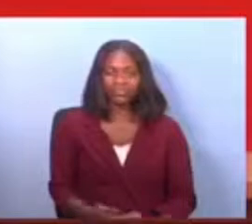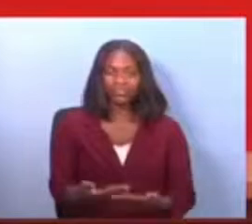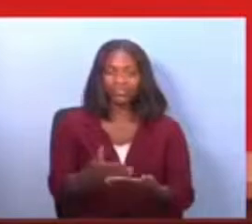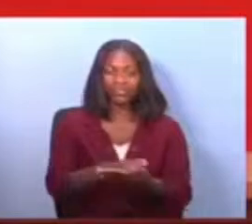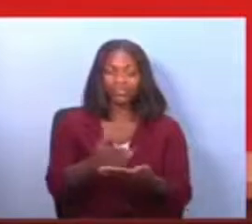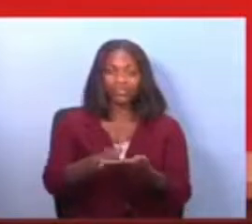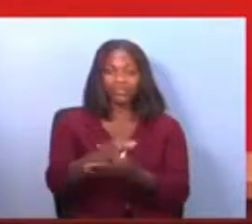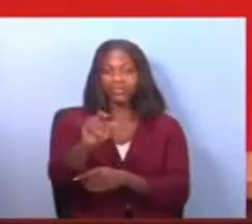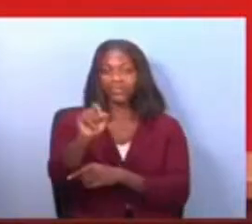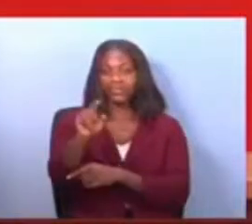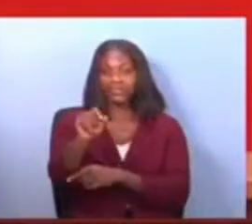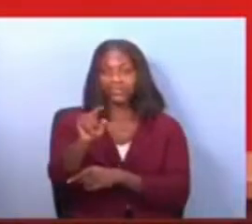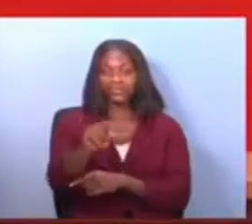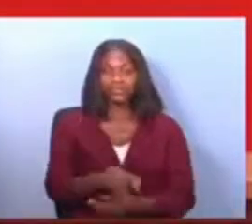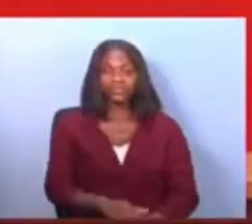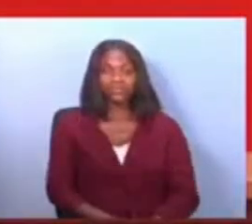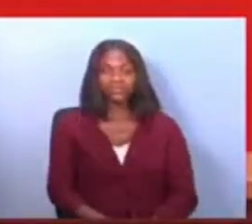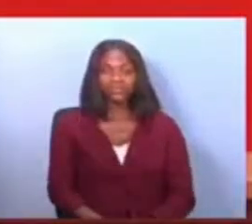11.